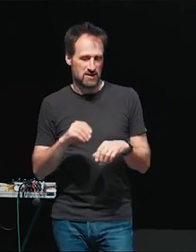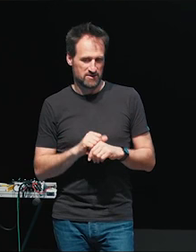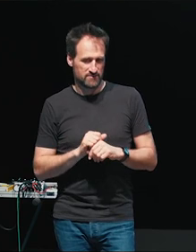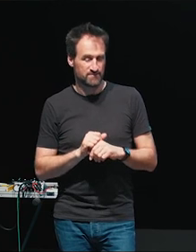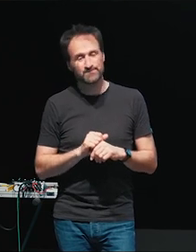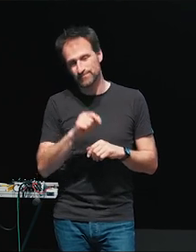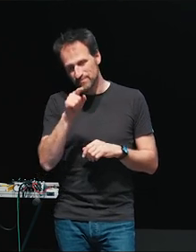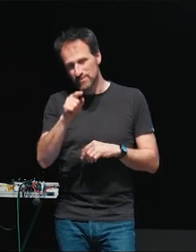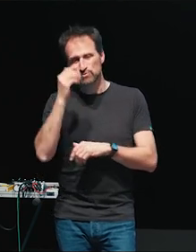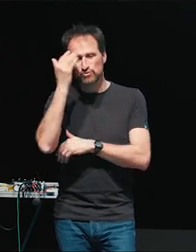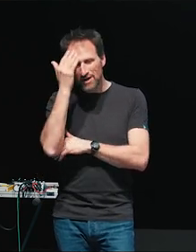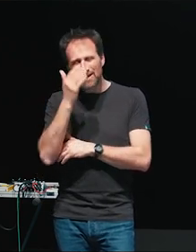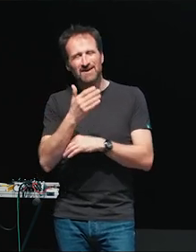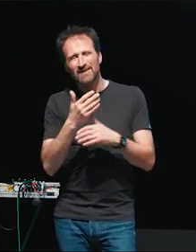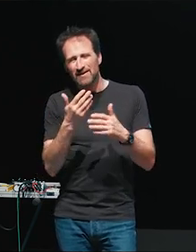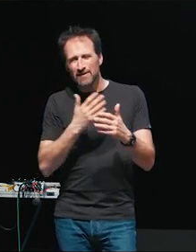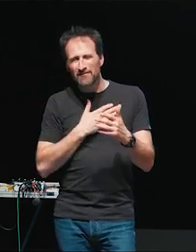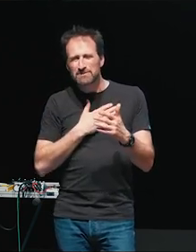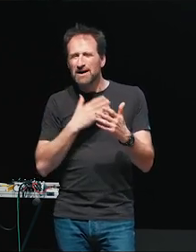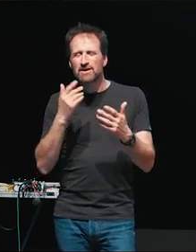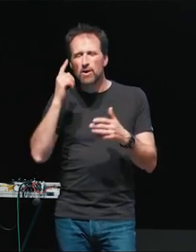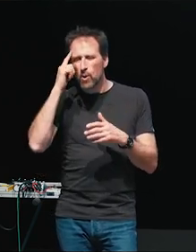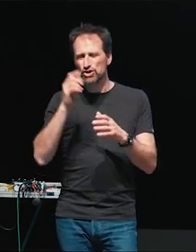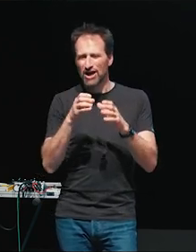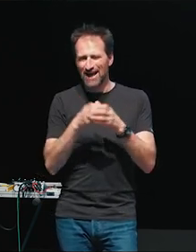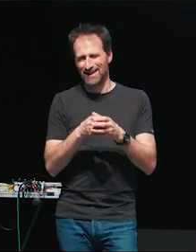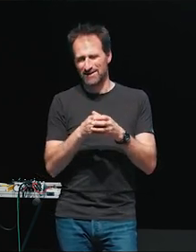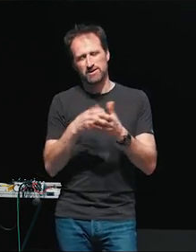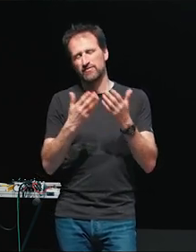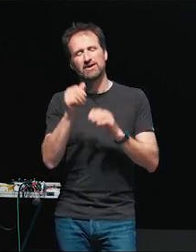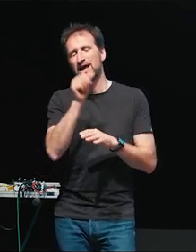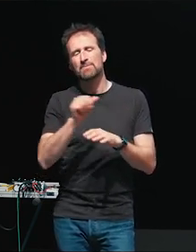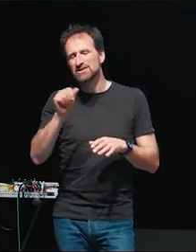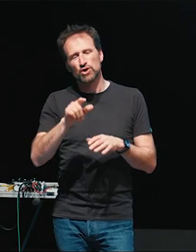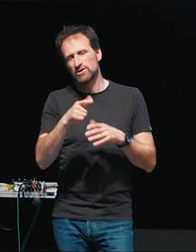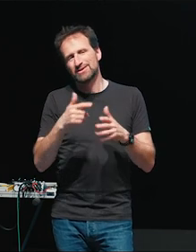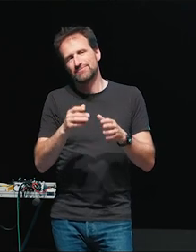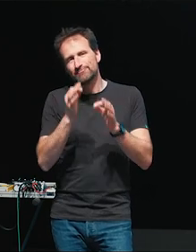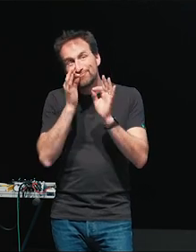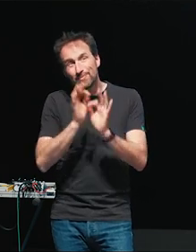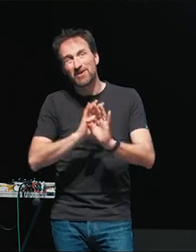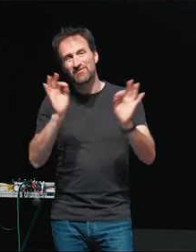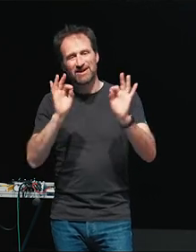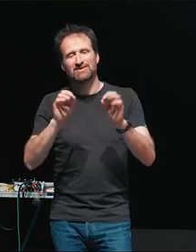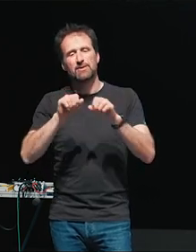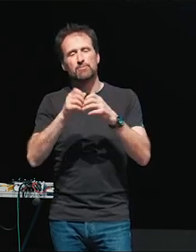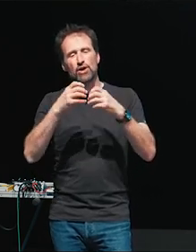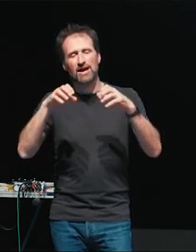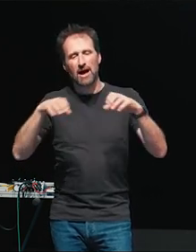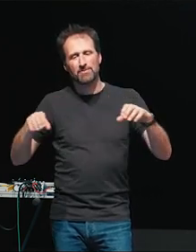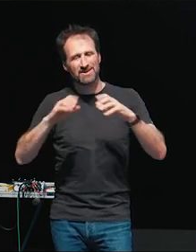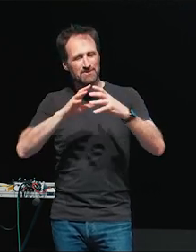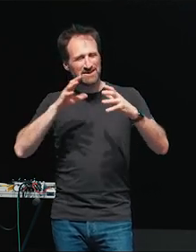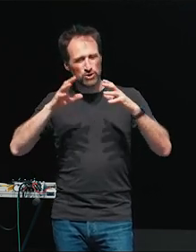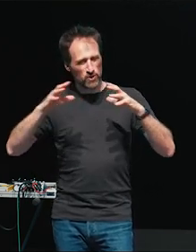unit. For example, Amazon might not have the exact breakup that I mentioned. Maybe users is not a unit at all. You